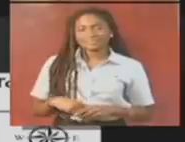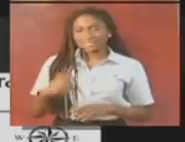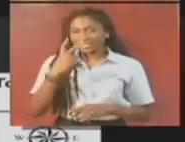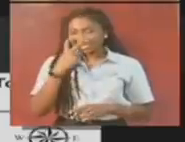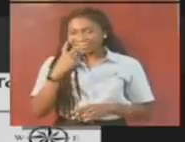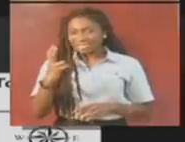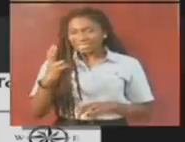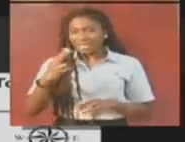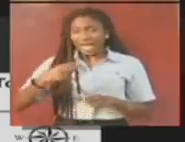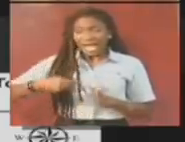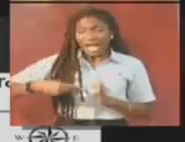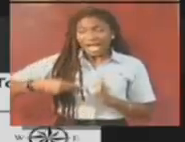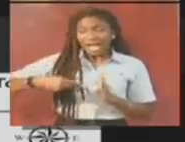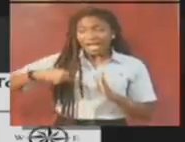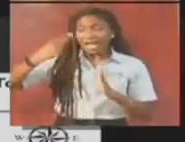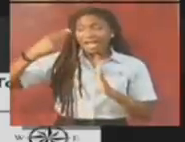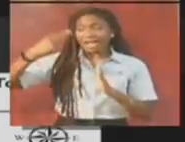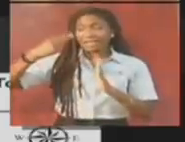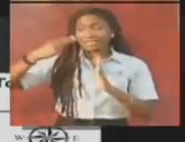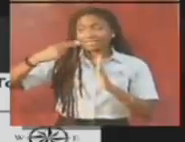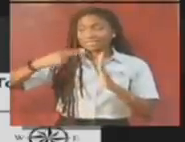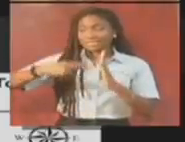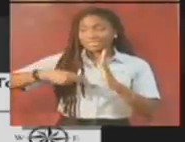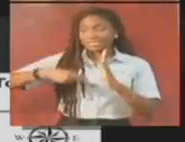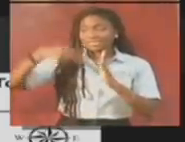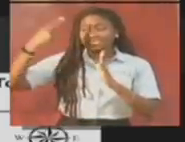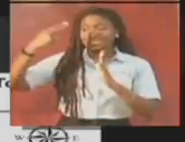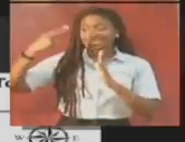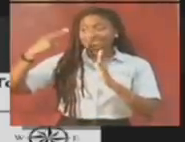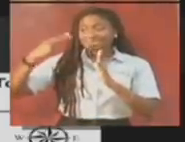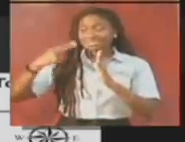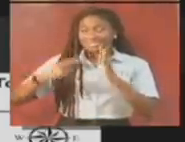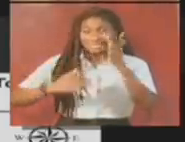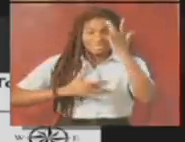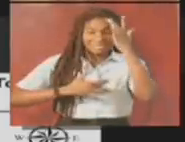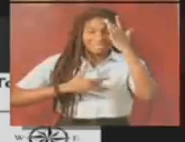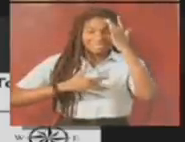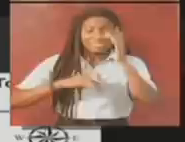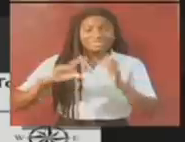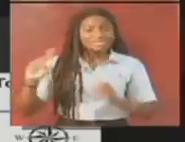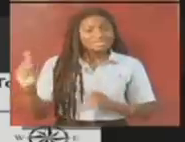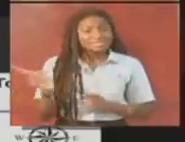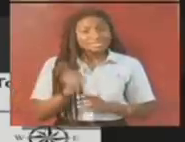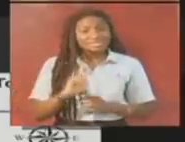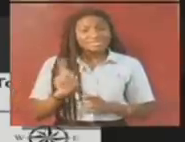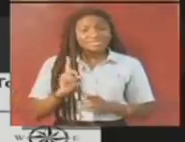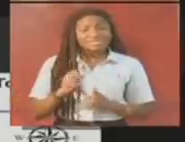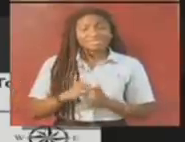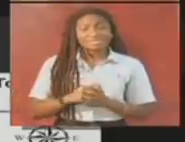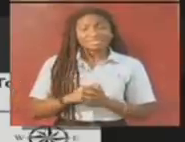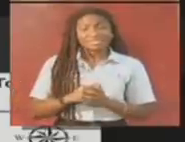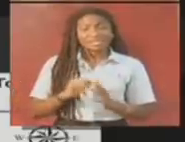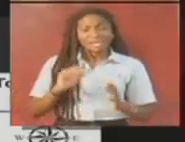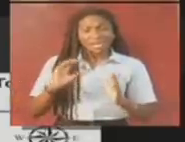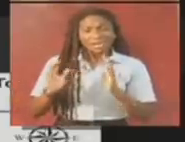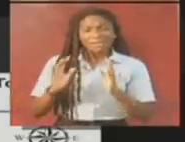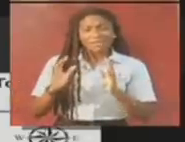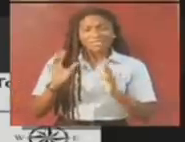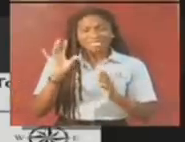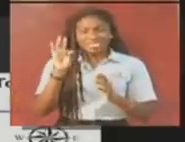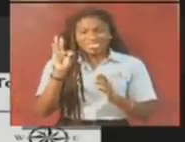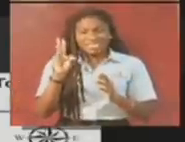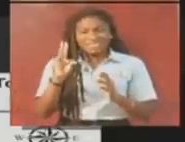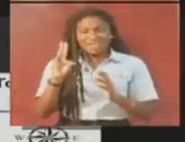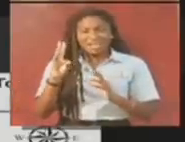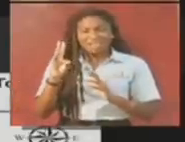highest range in this map, which represents a count of cases at the community level, would have been on about 7. And at that